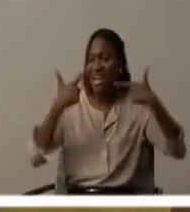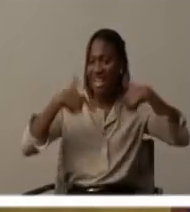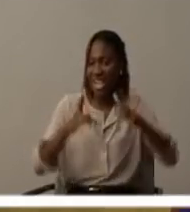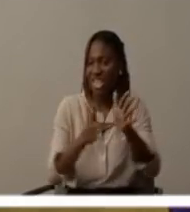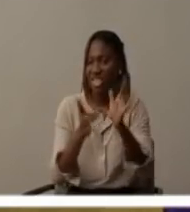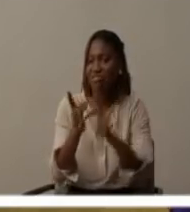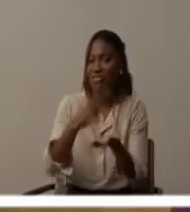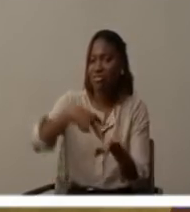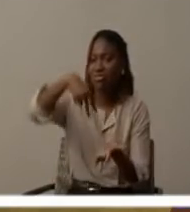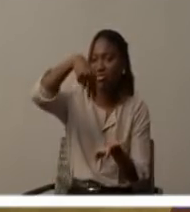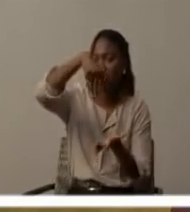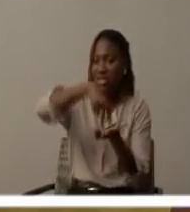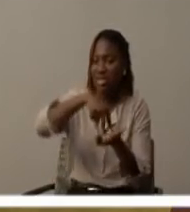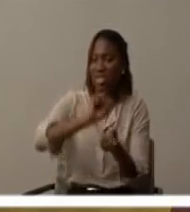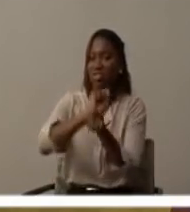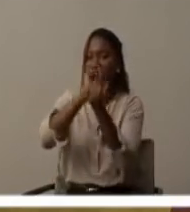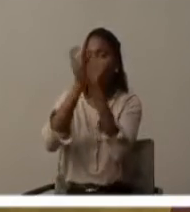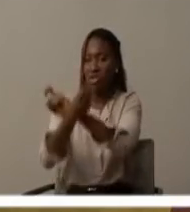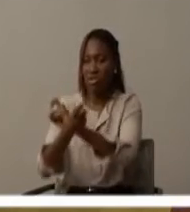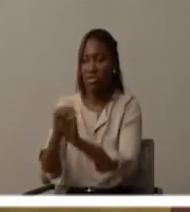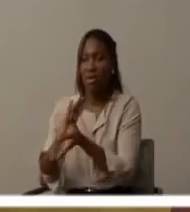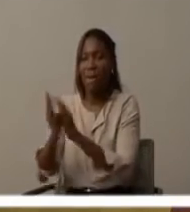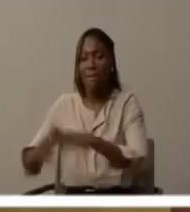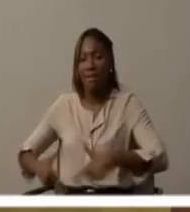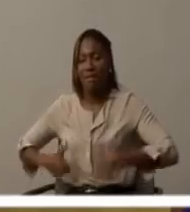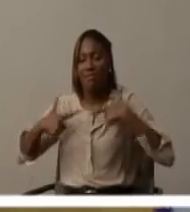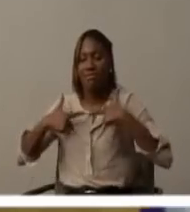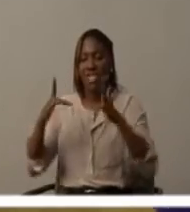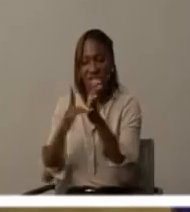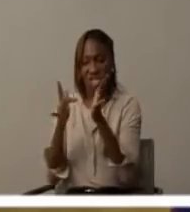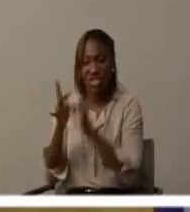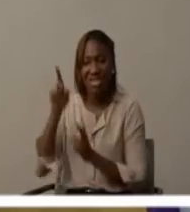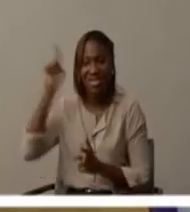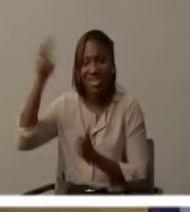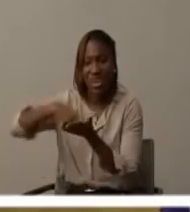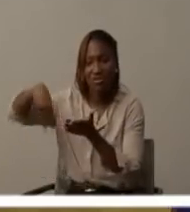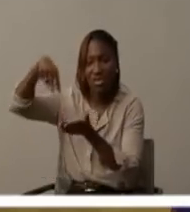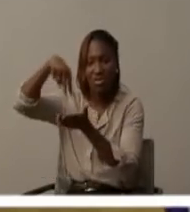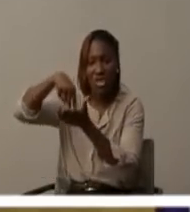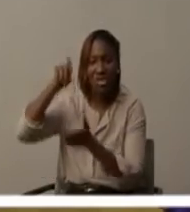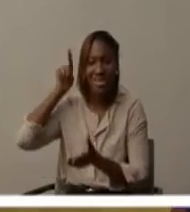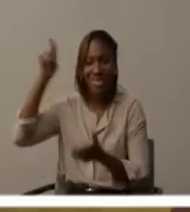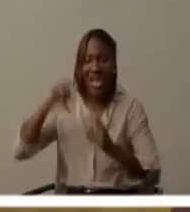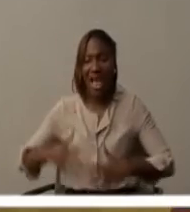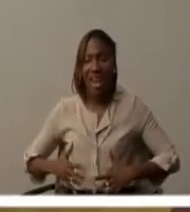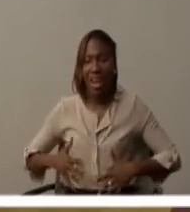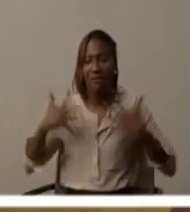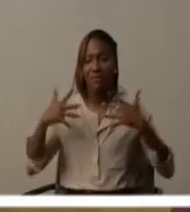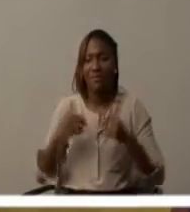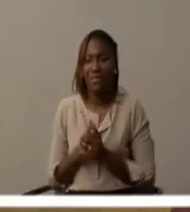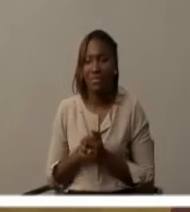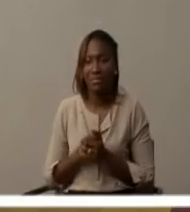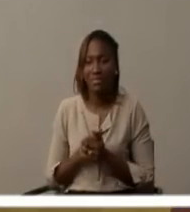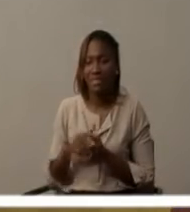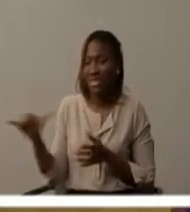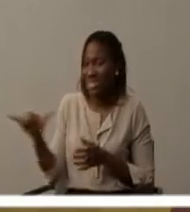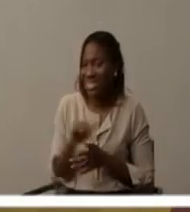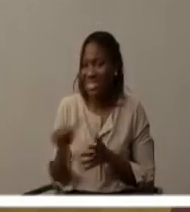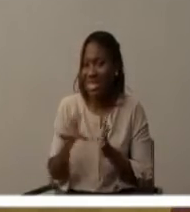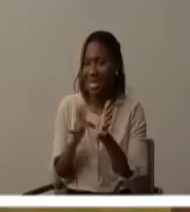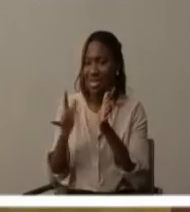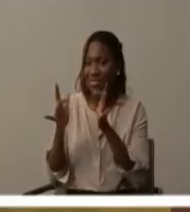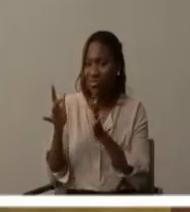life. Jesus is the resurrection and the life. And having brought Lazarus forth out of the